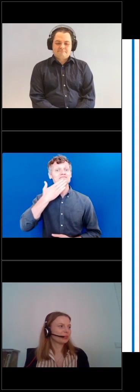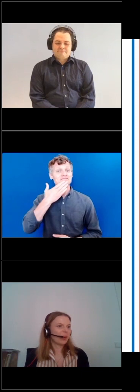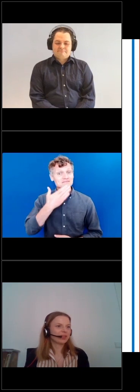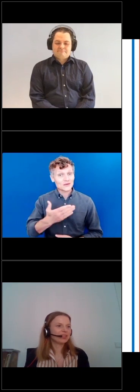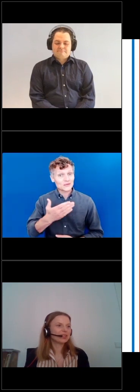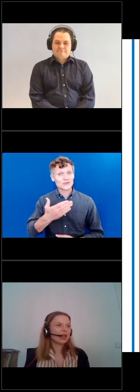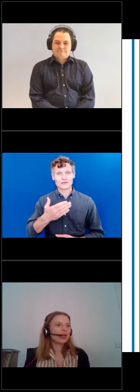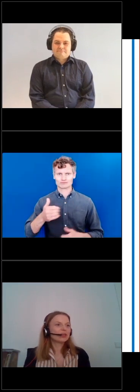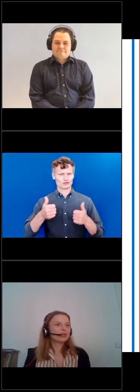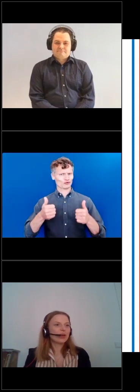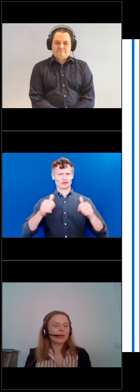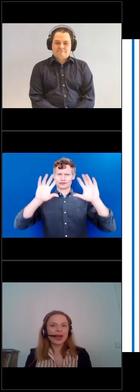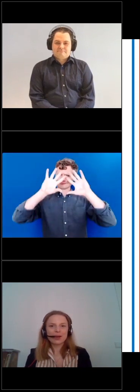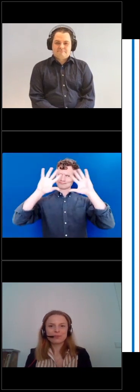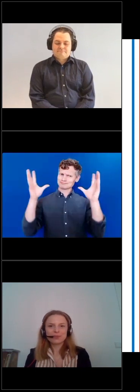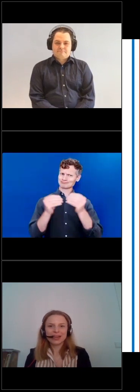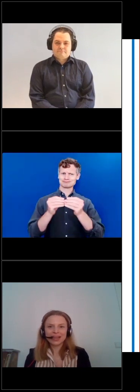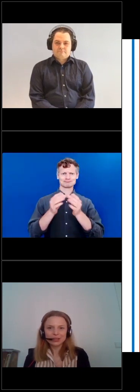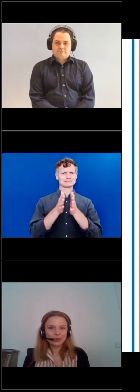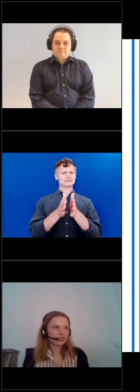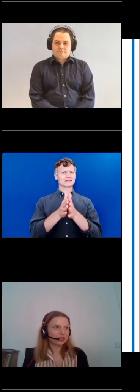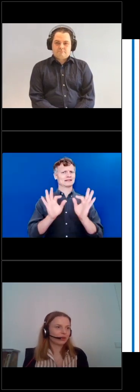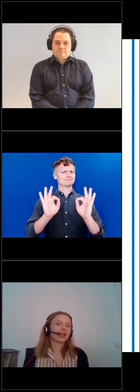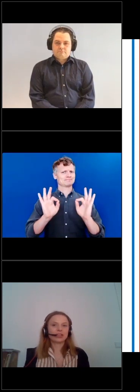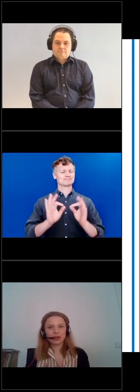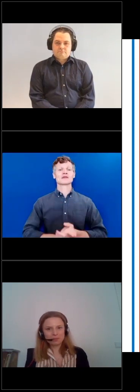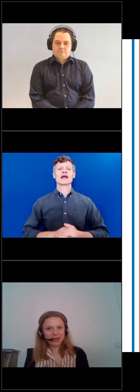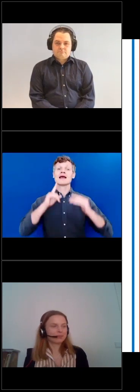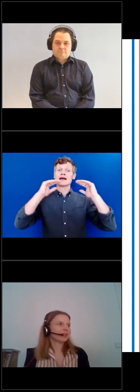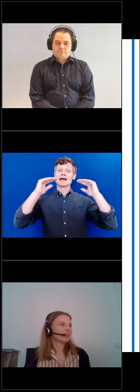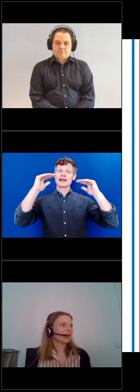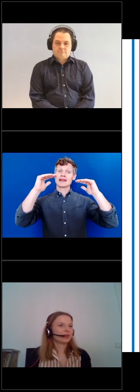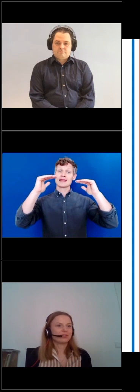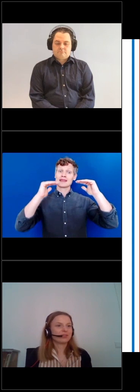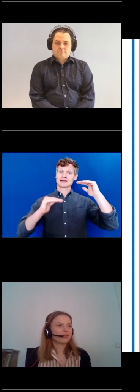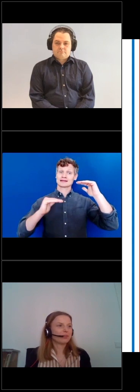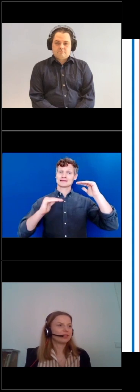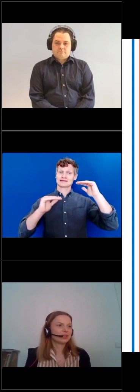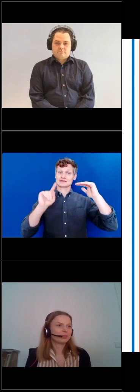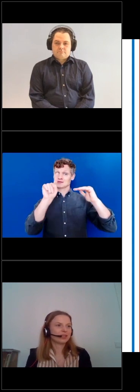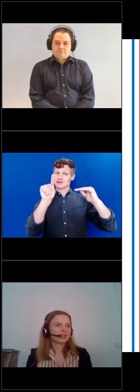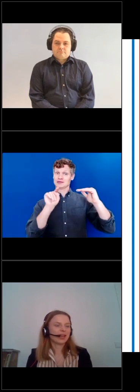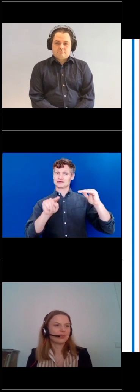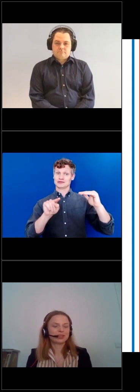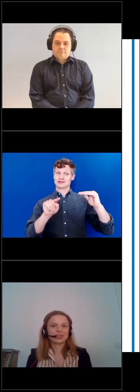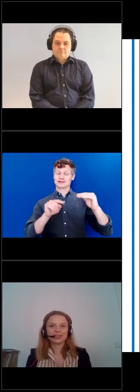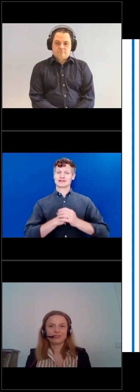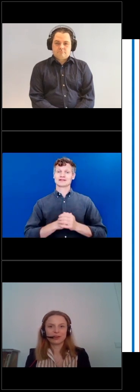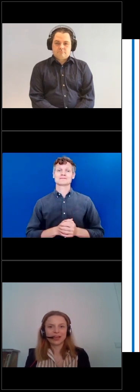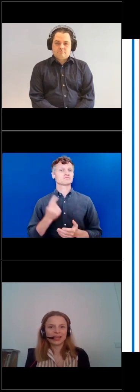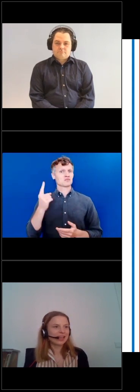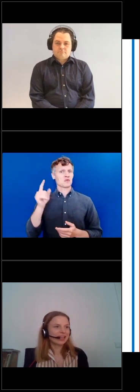comprehensive response. So my next question, or actually not mine, but one of the participants